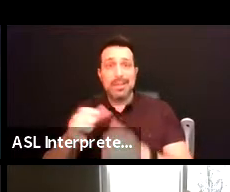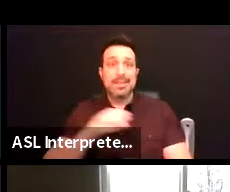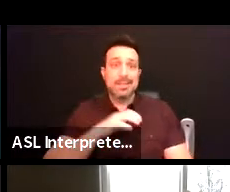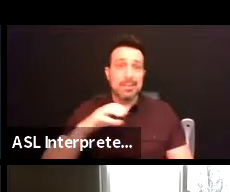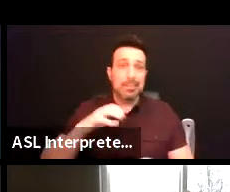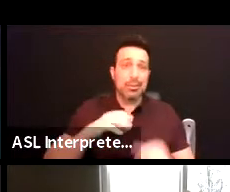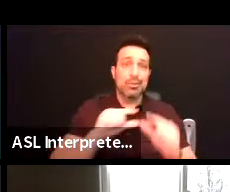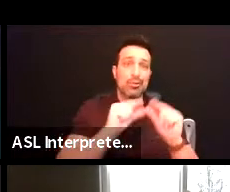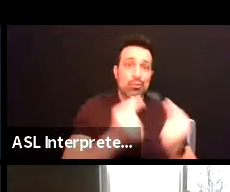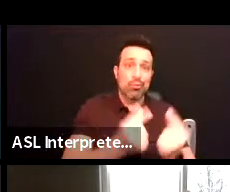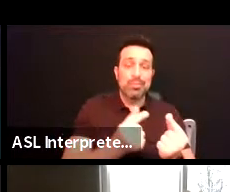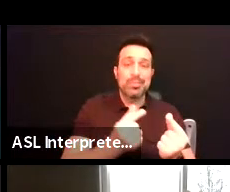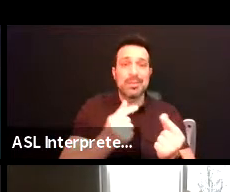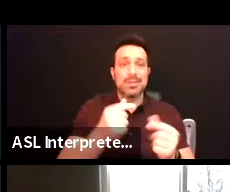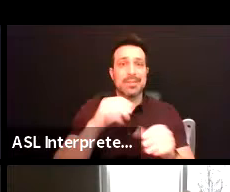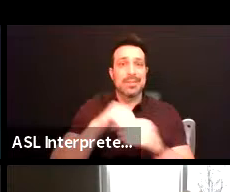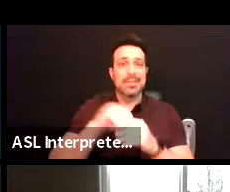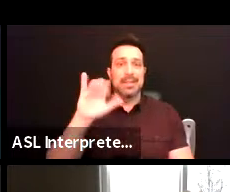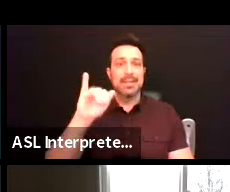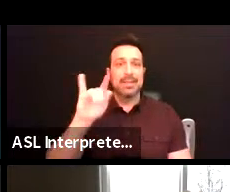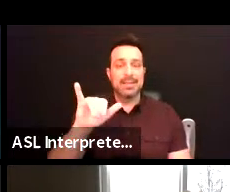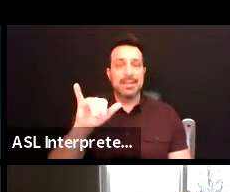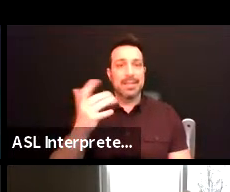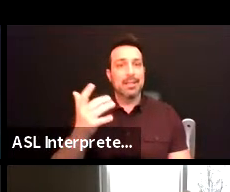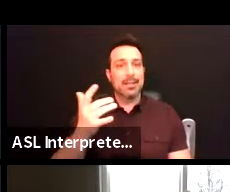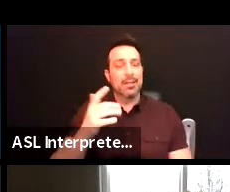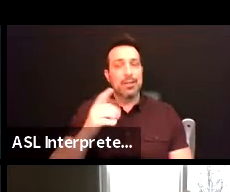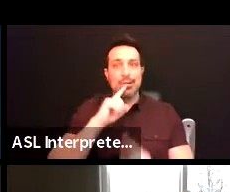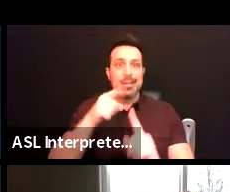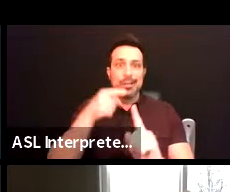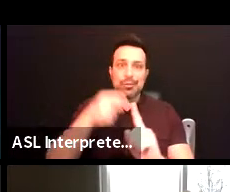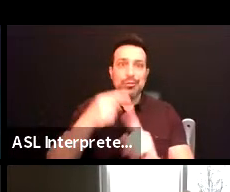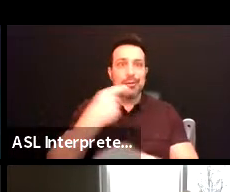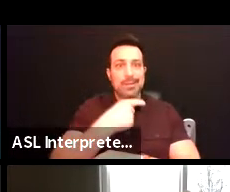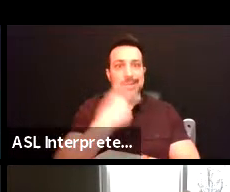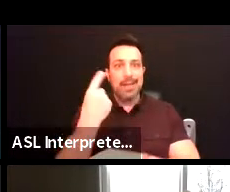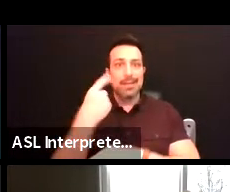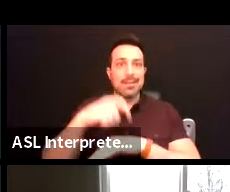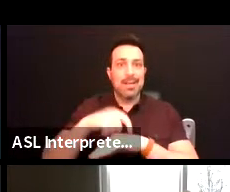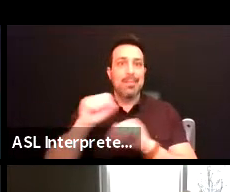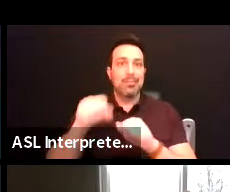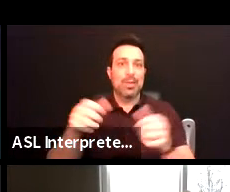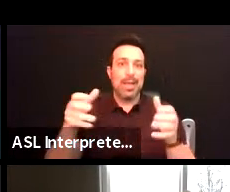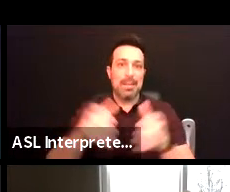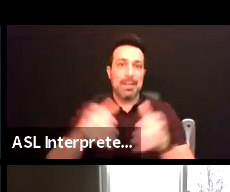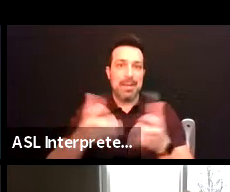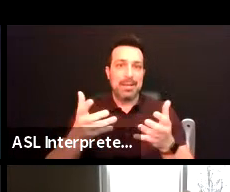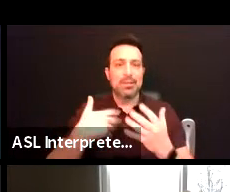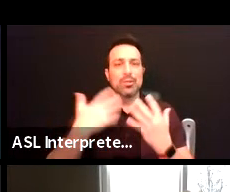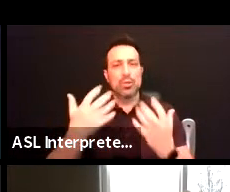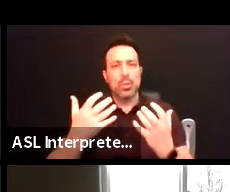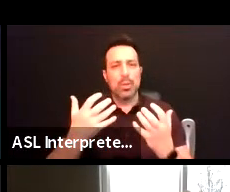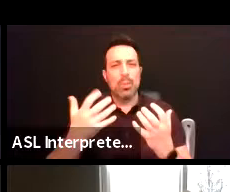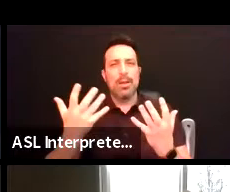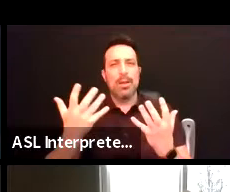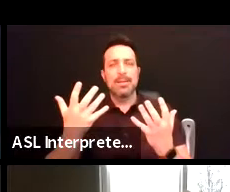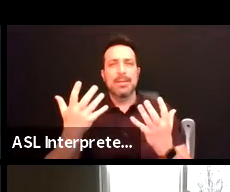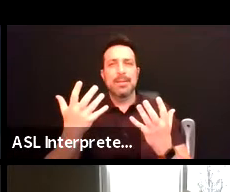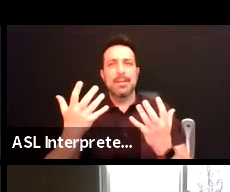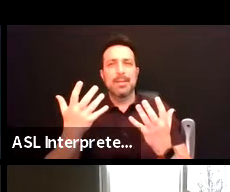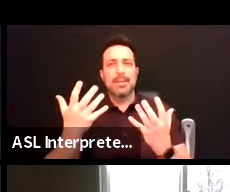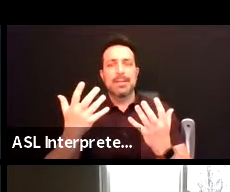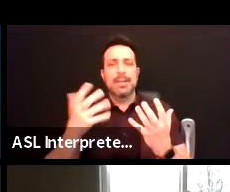groups that are in the city, you know, there really are certain days and certain times that we can meet. So we want to be, you know,